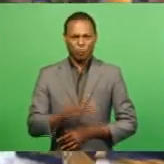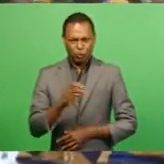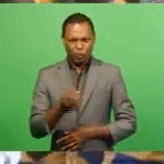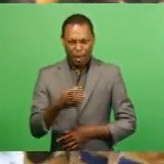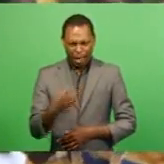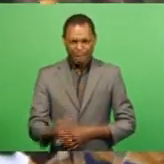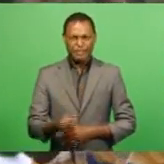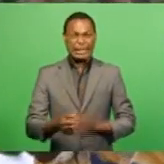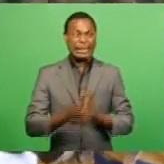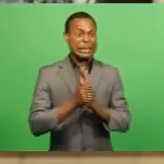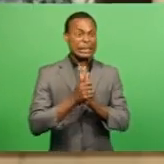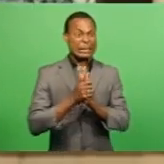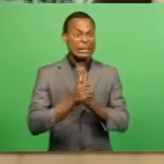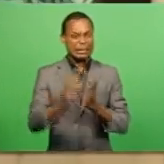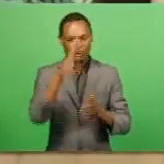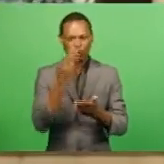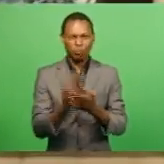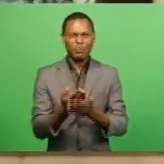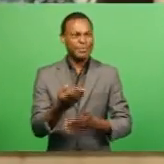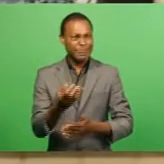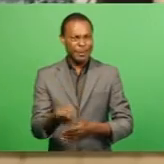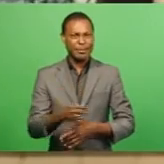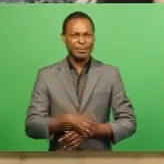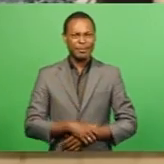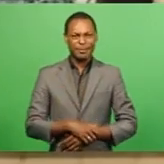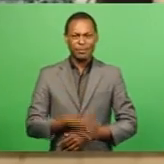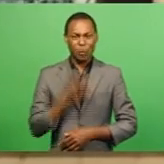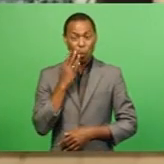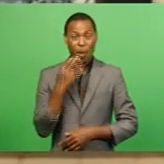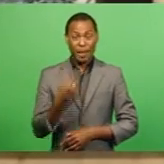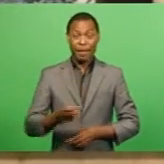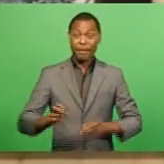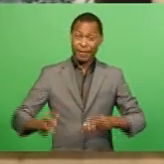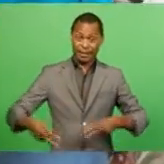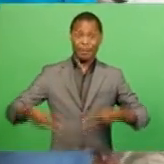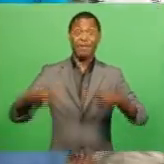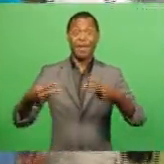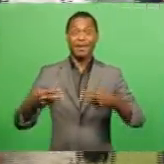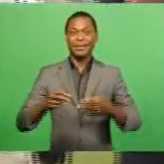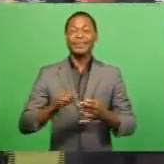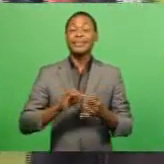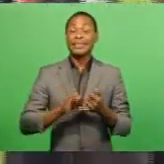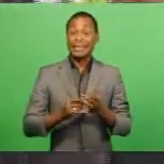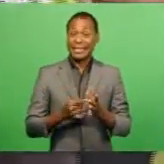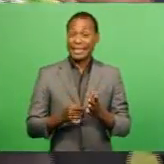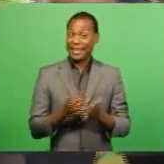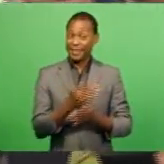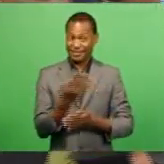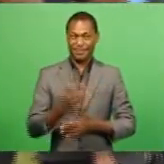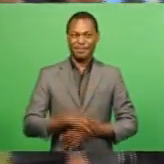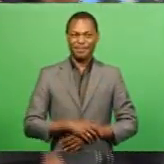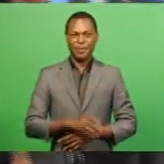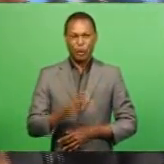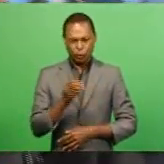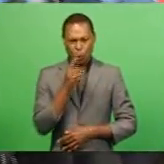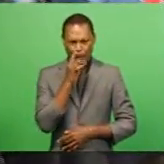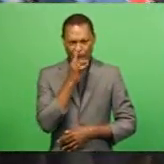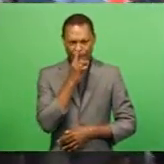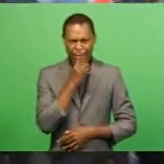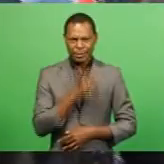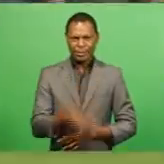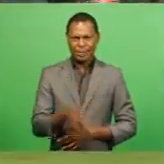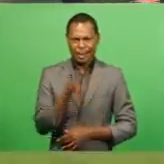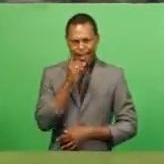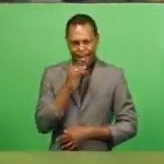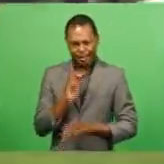talent that the students have during the semi-final on Saturday. Meanwhile, fans can expect rigorous encounters